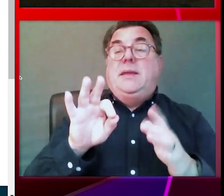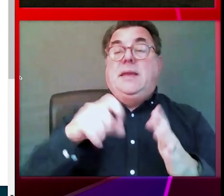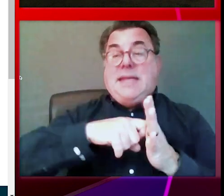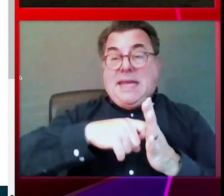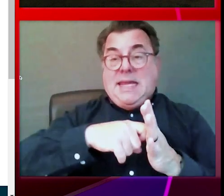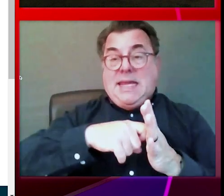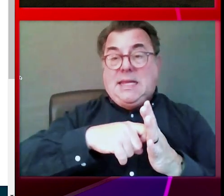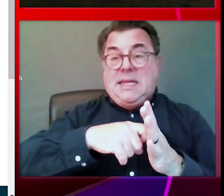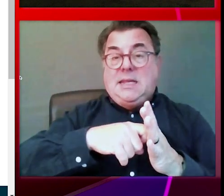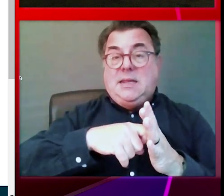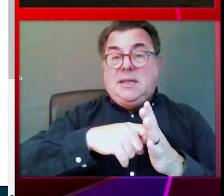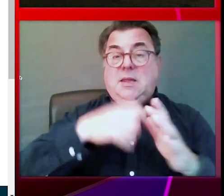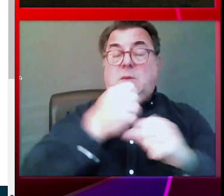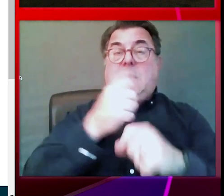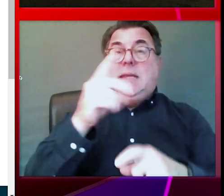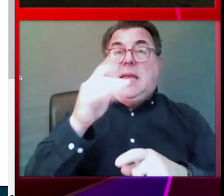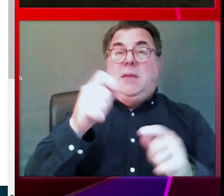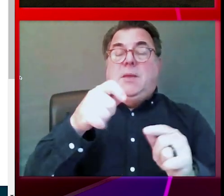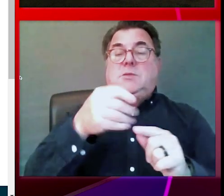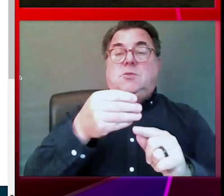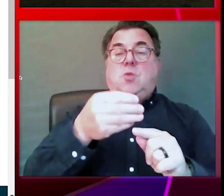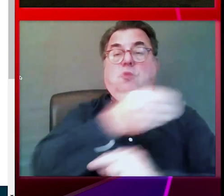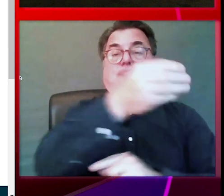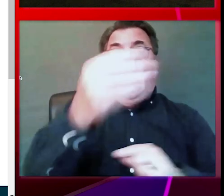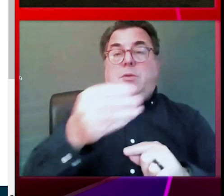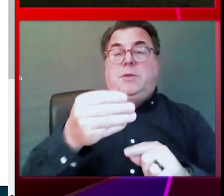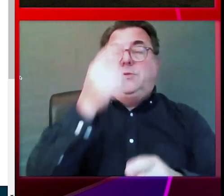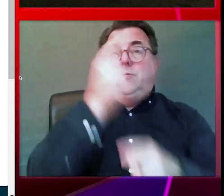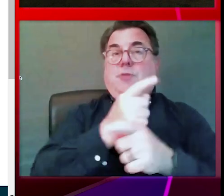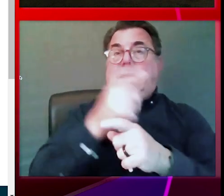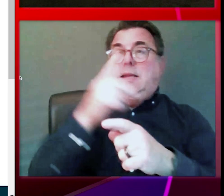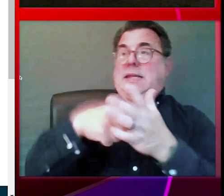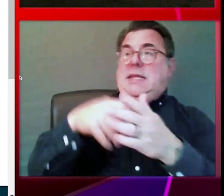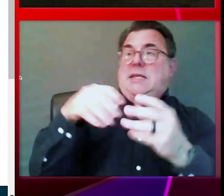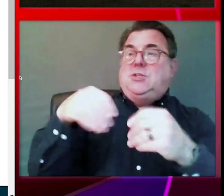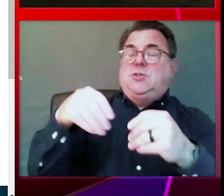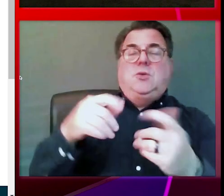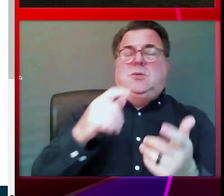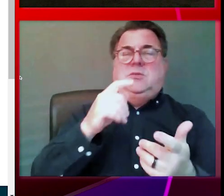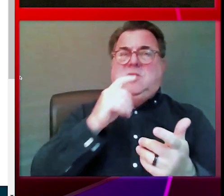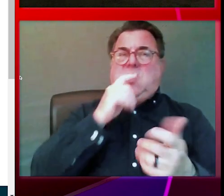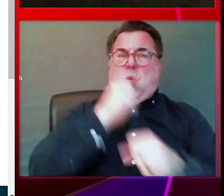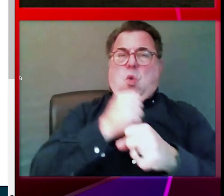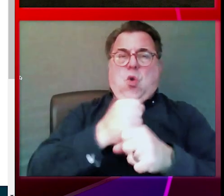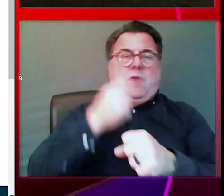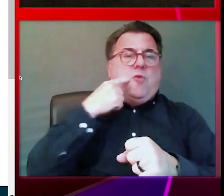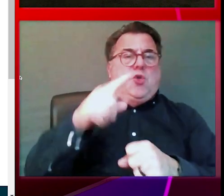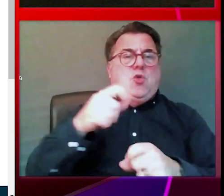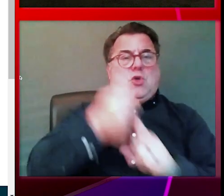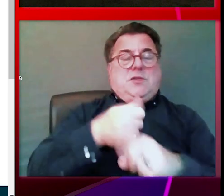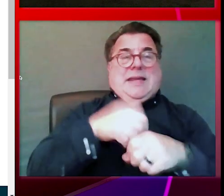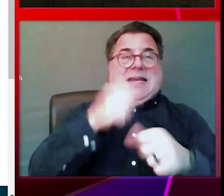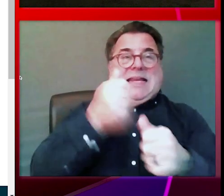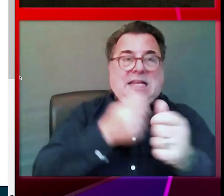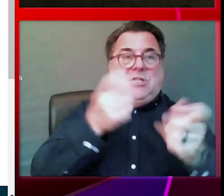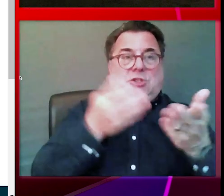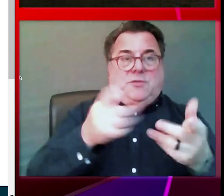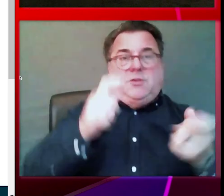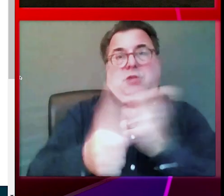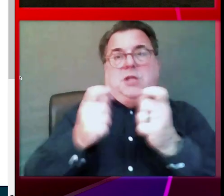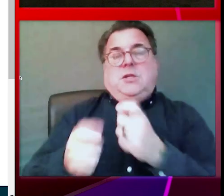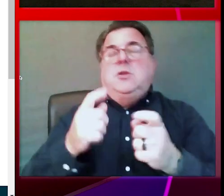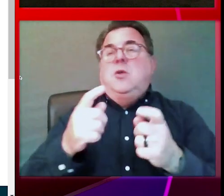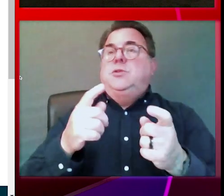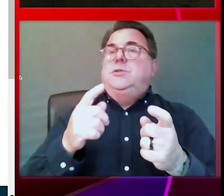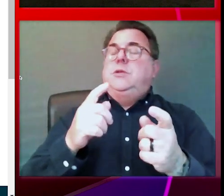get KMS routing that key to the external key store. So there's no work to do in the services other than designating